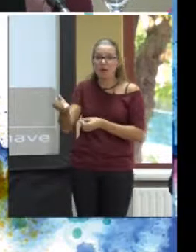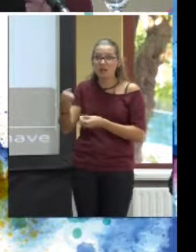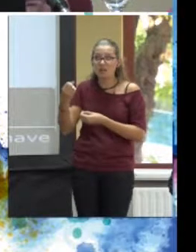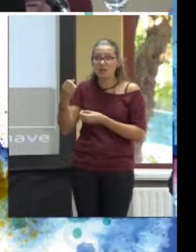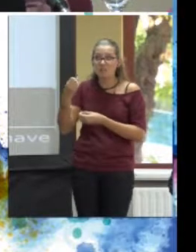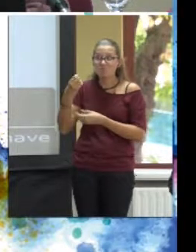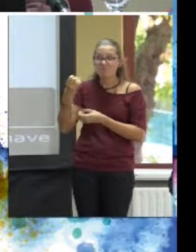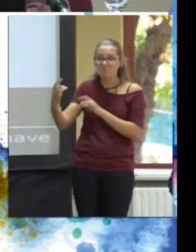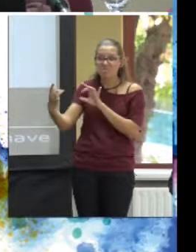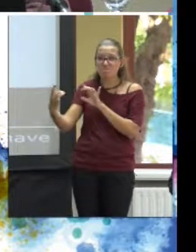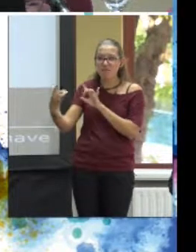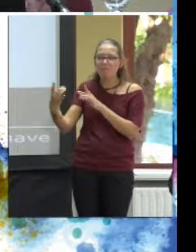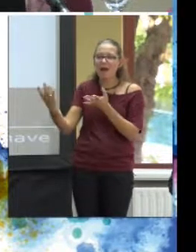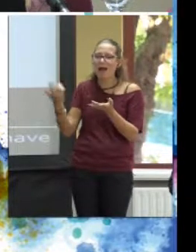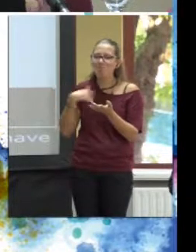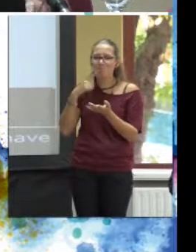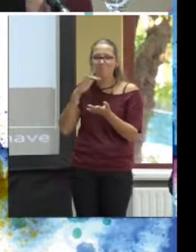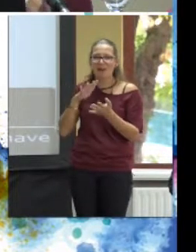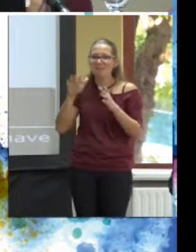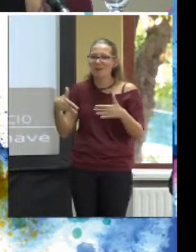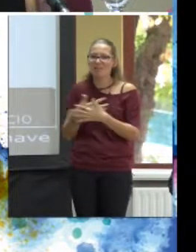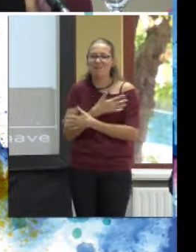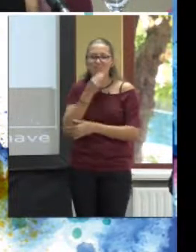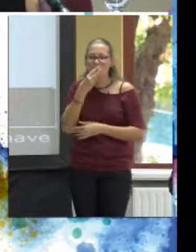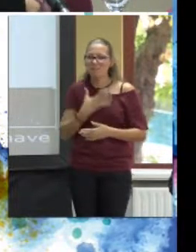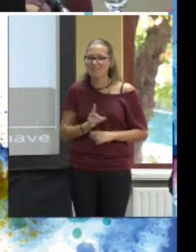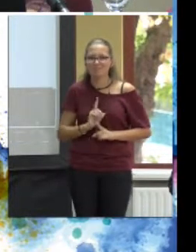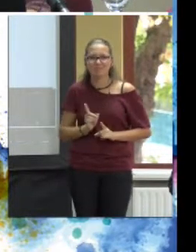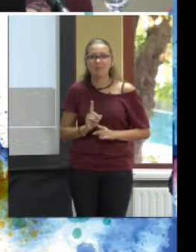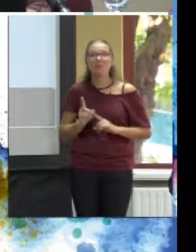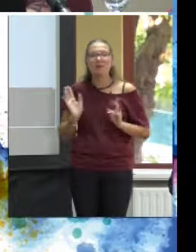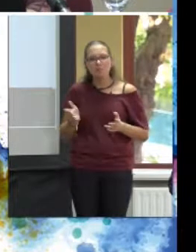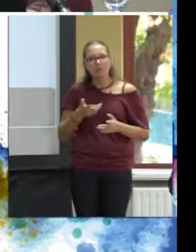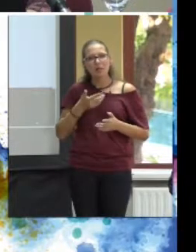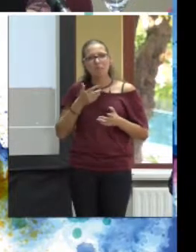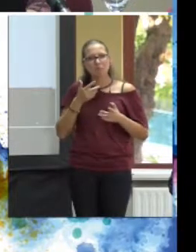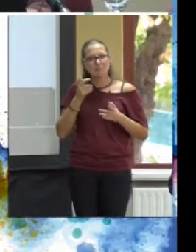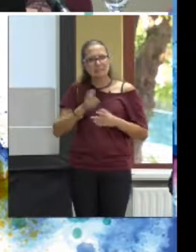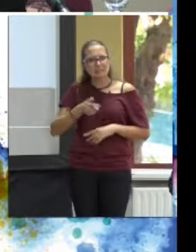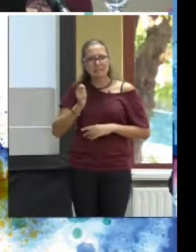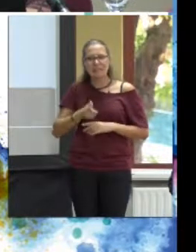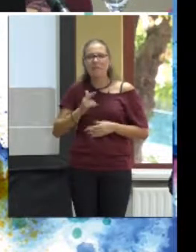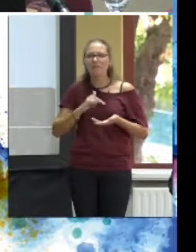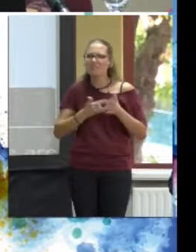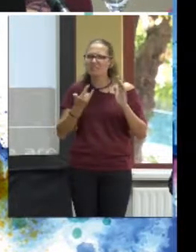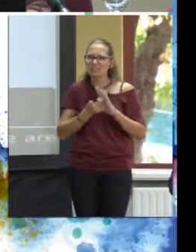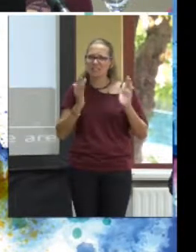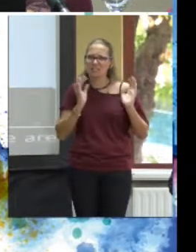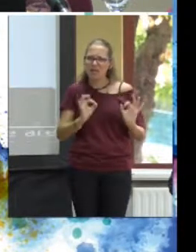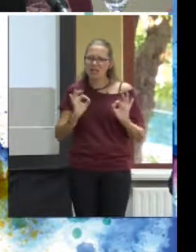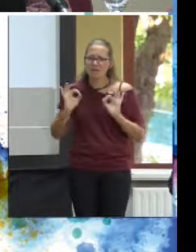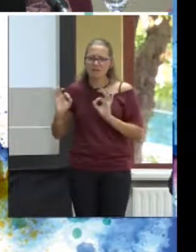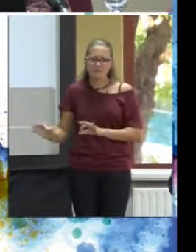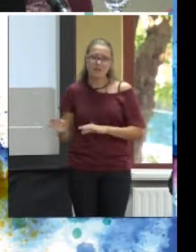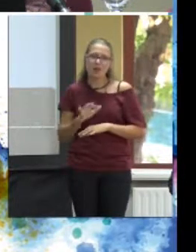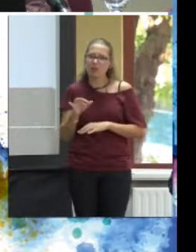because from the information that we get, they're not working as we were expecting, but we're going to assess systematically